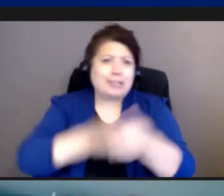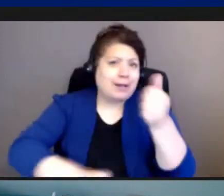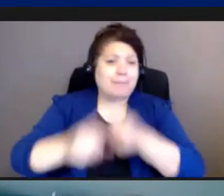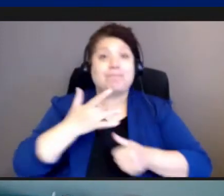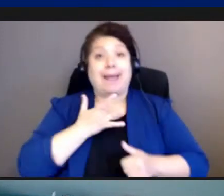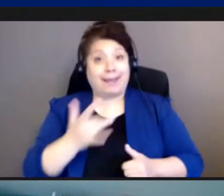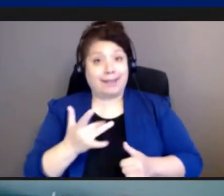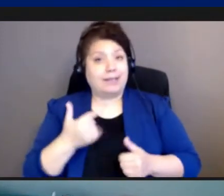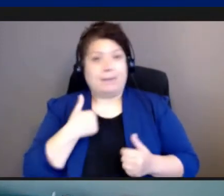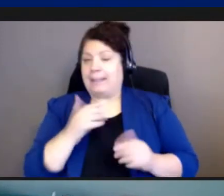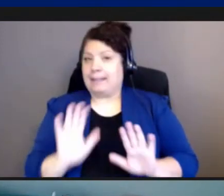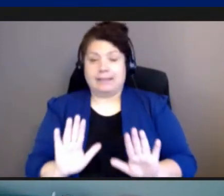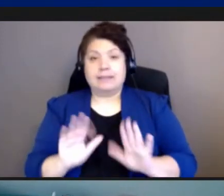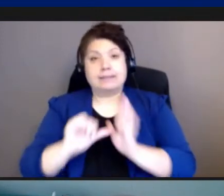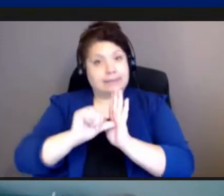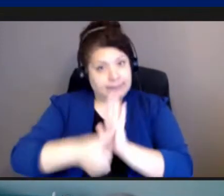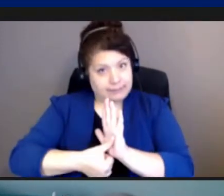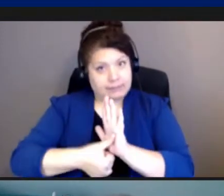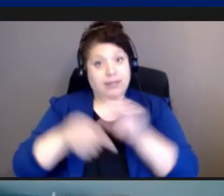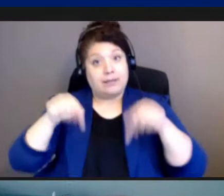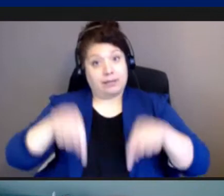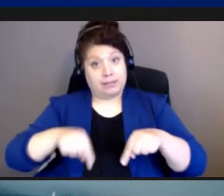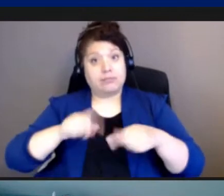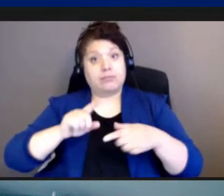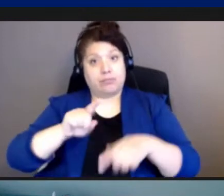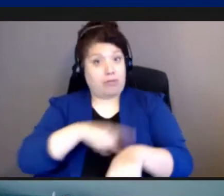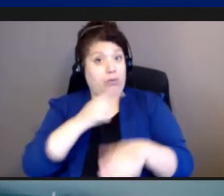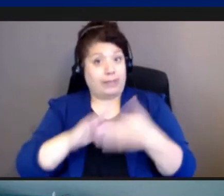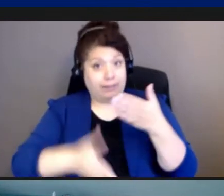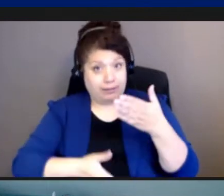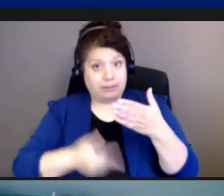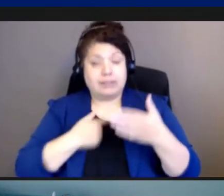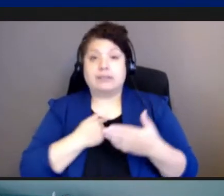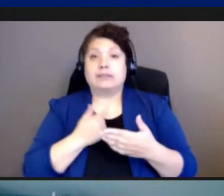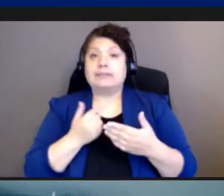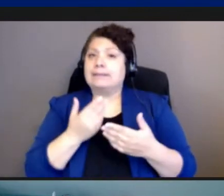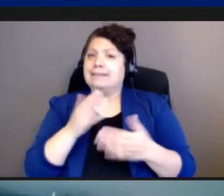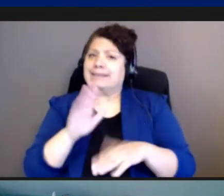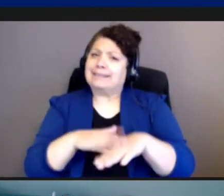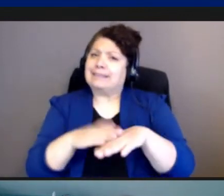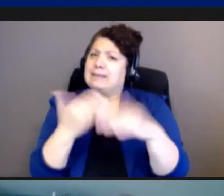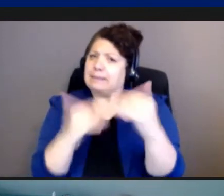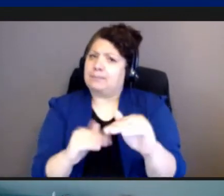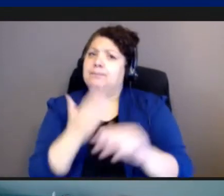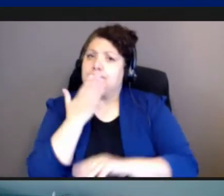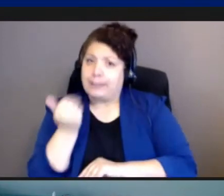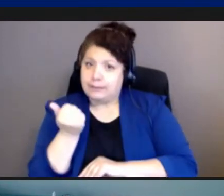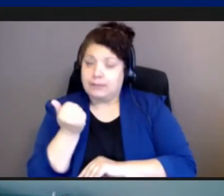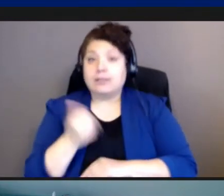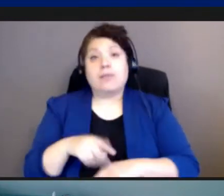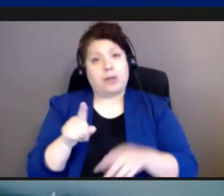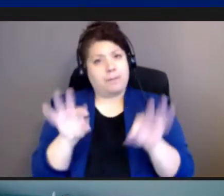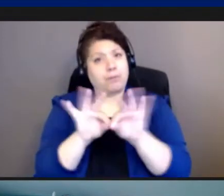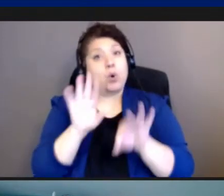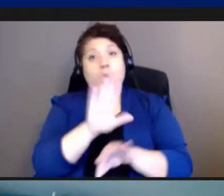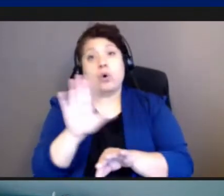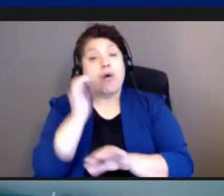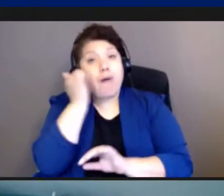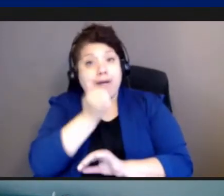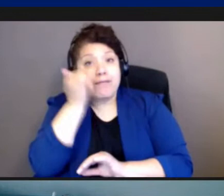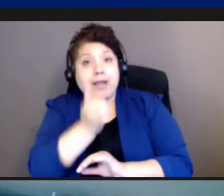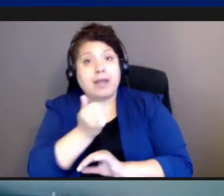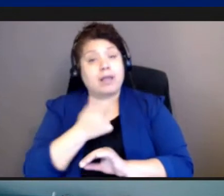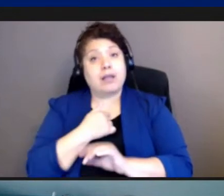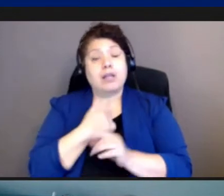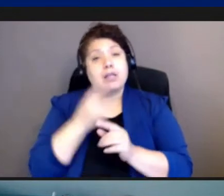why we're reinforcing for this weekend, but quite honestly, it's at this point every day, and all of our actions where we need to